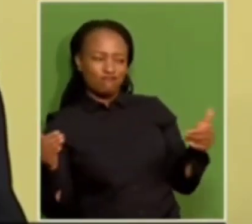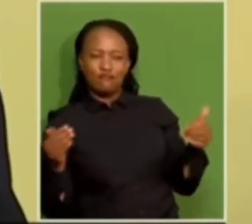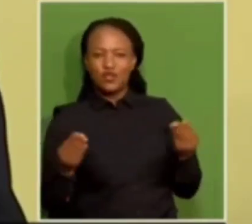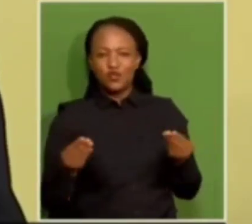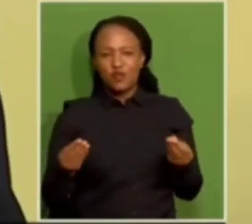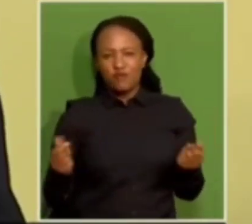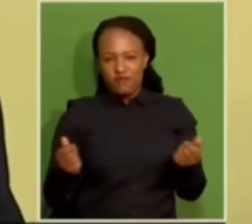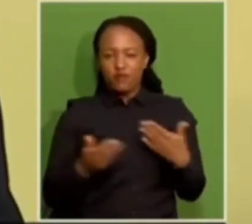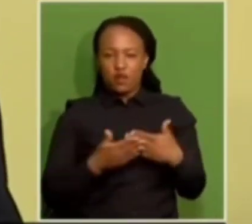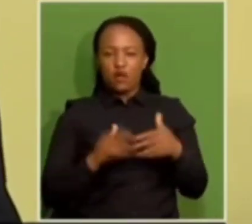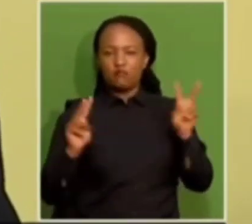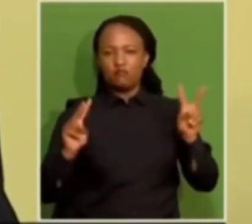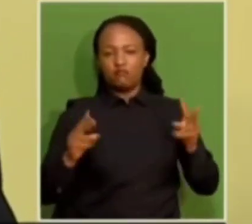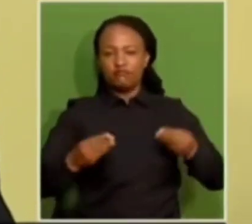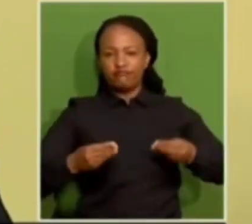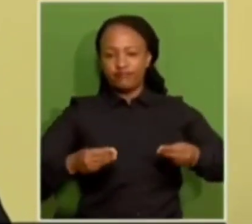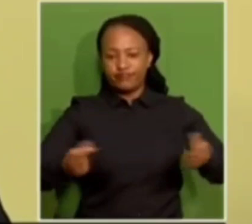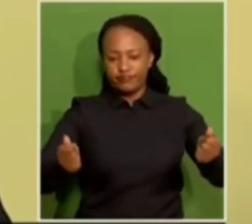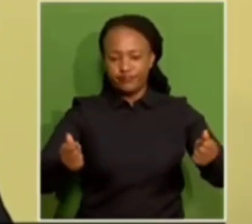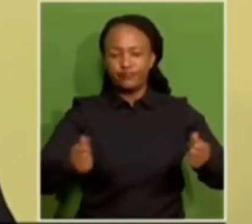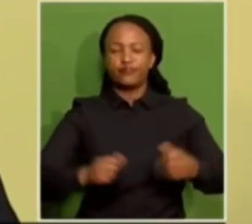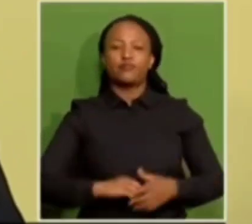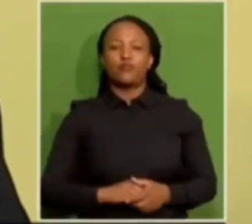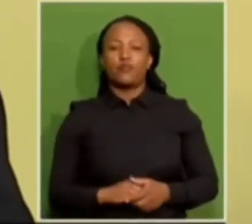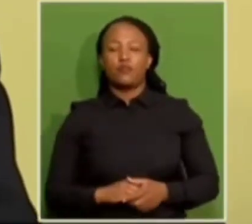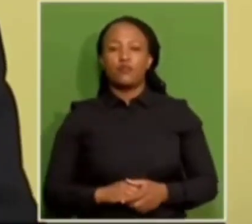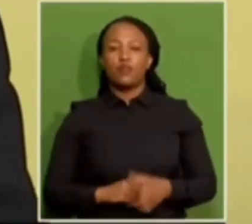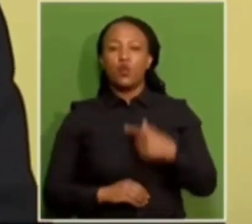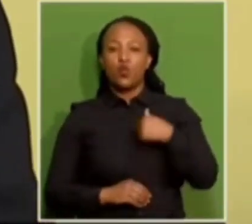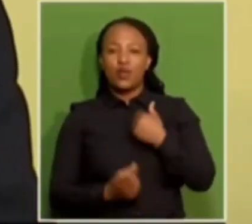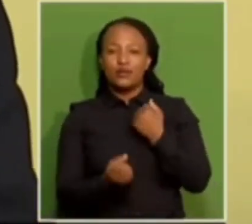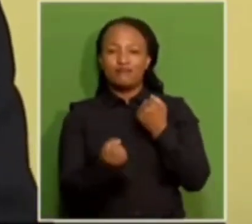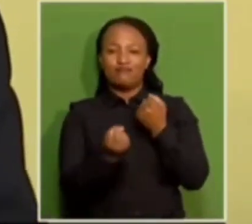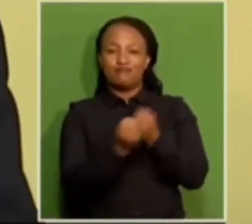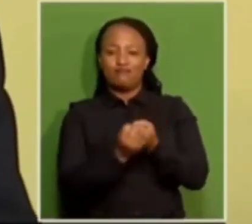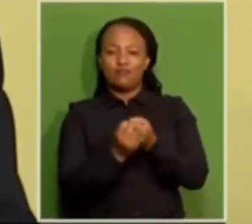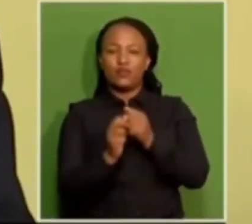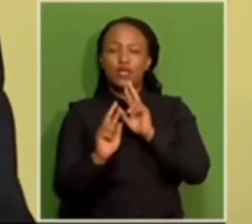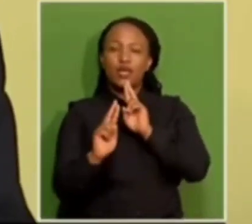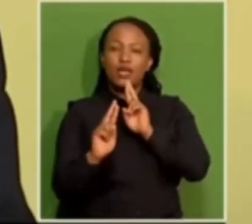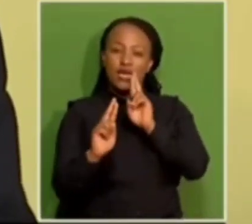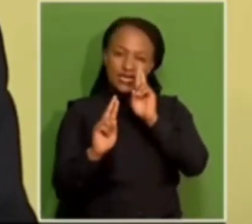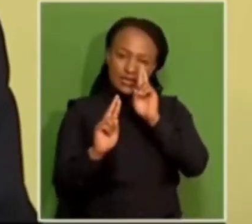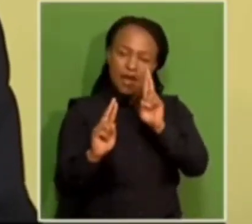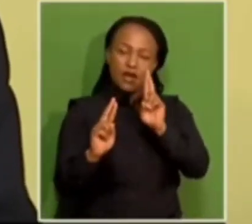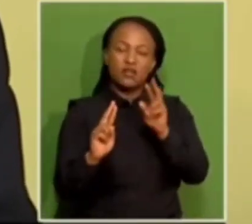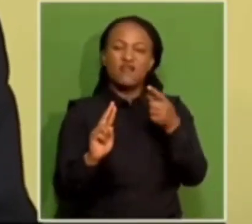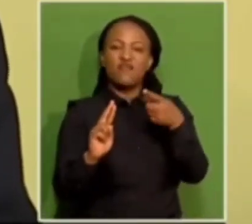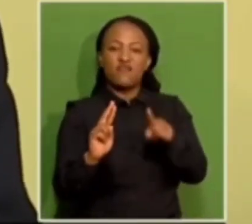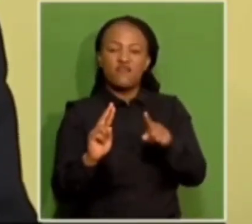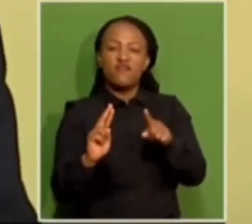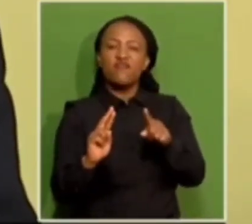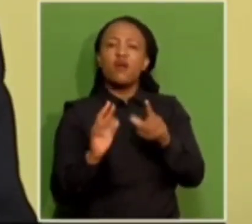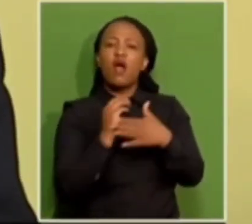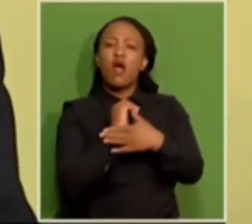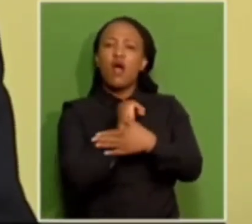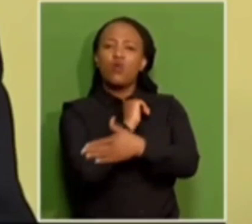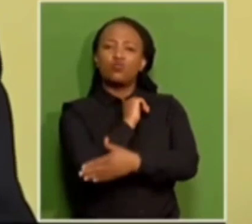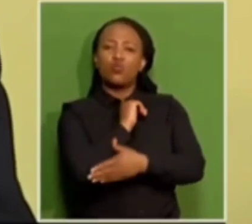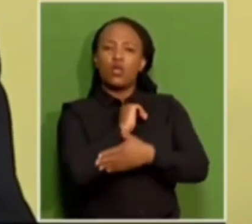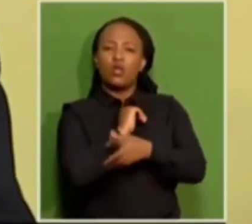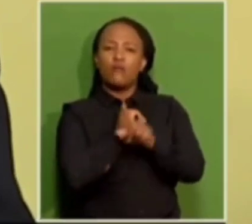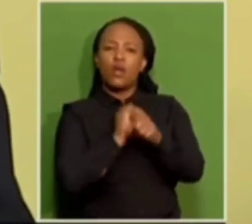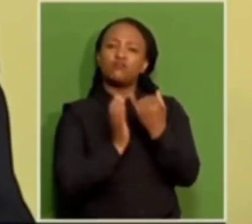conflict and achieve a durable peace we support the principle of respect for the territorial